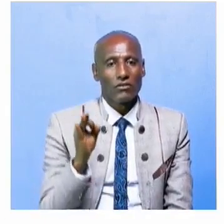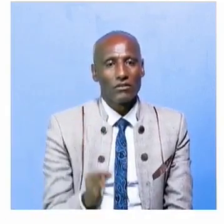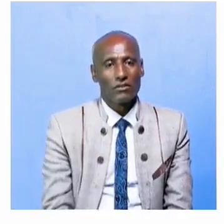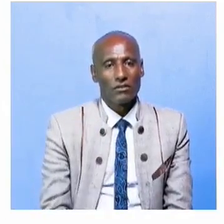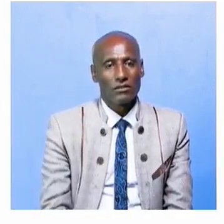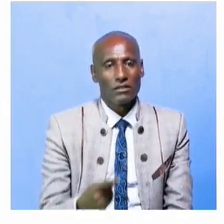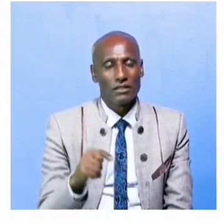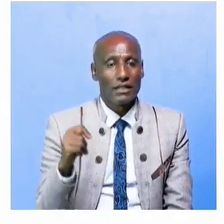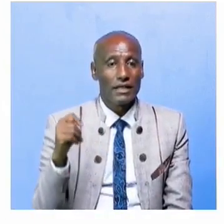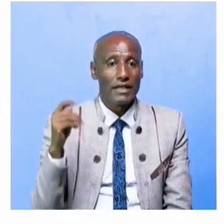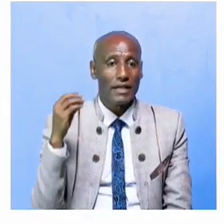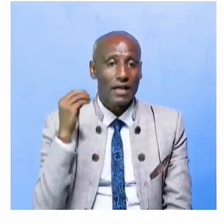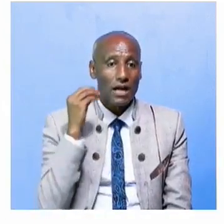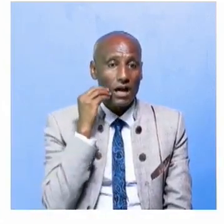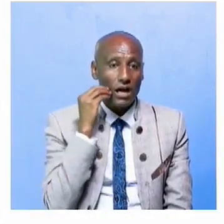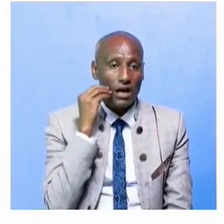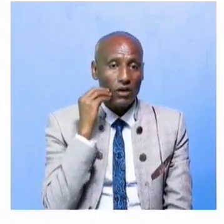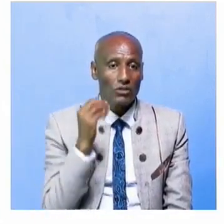The house